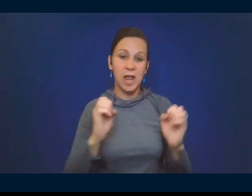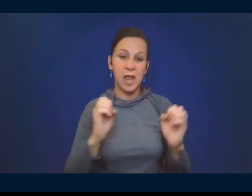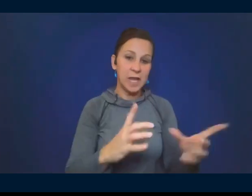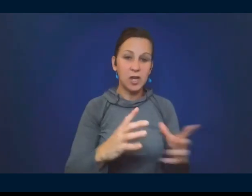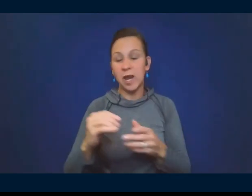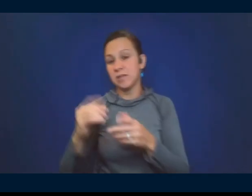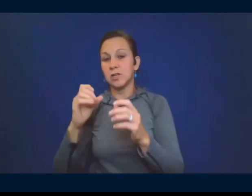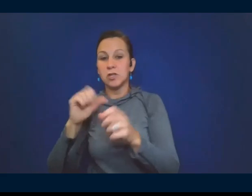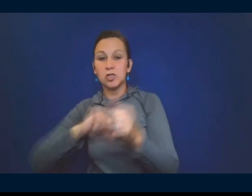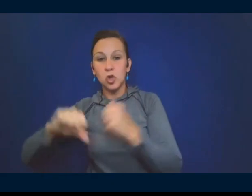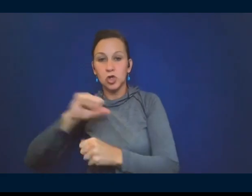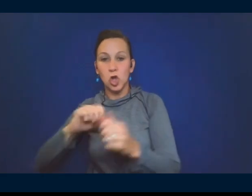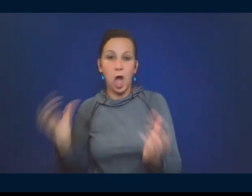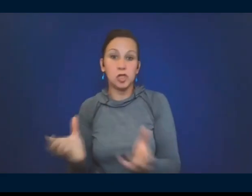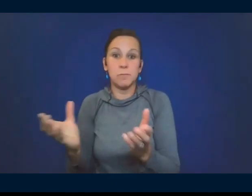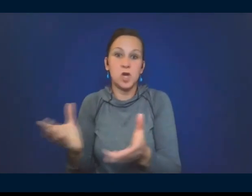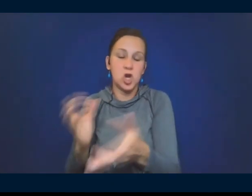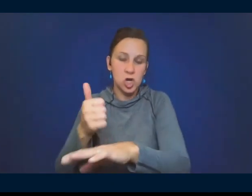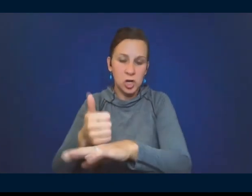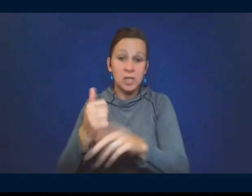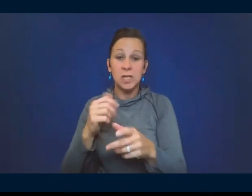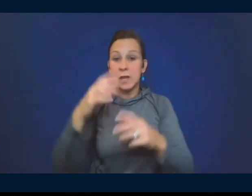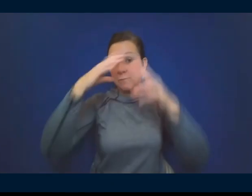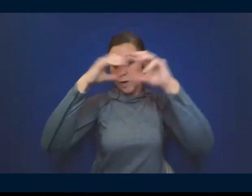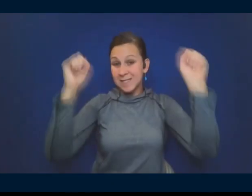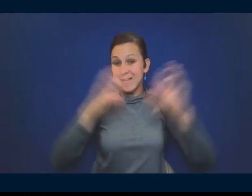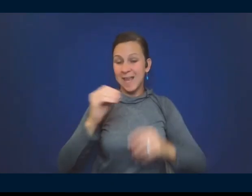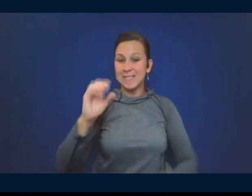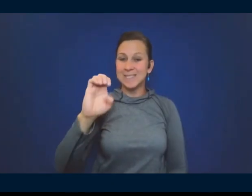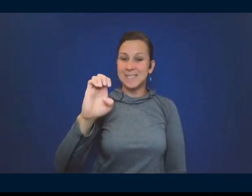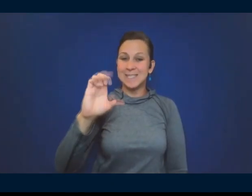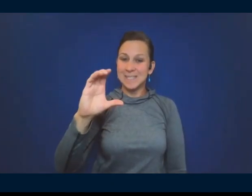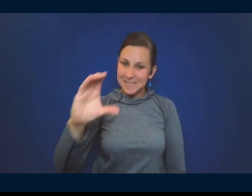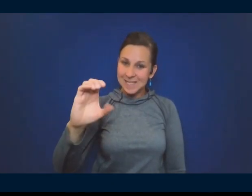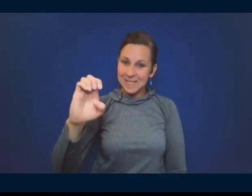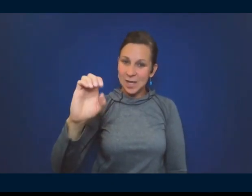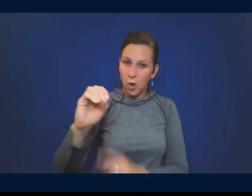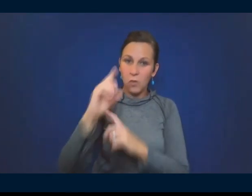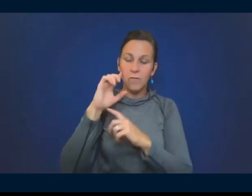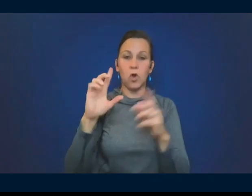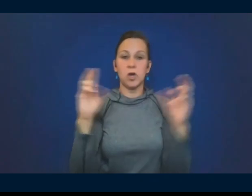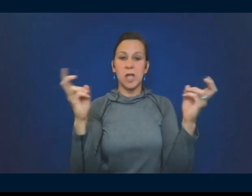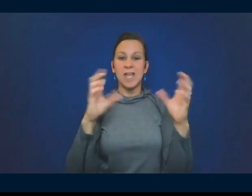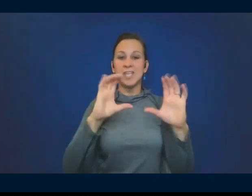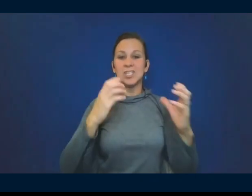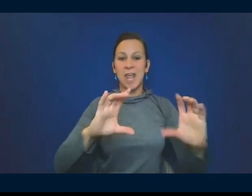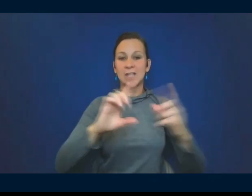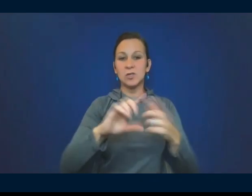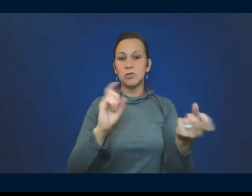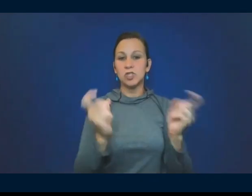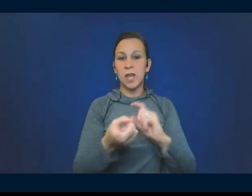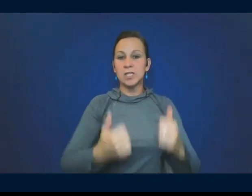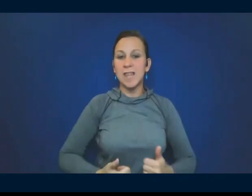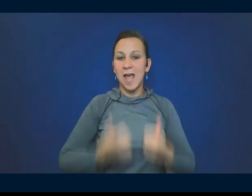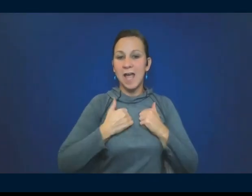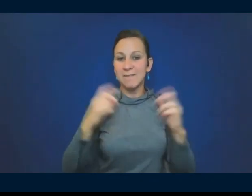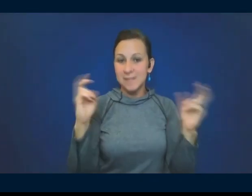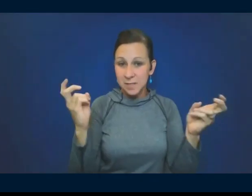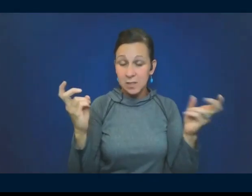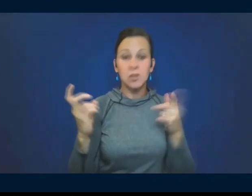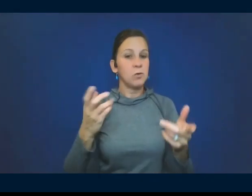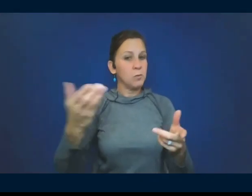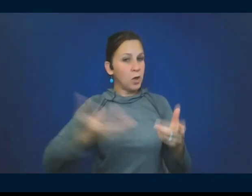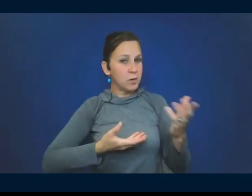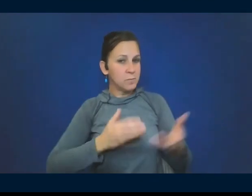entrepreneur. She is the president and CEO of Chance to Change Lives, and we would love to welcome you to begin your